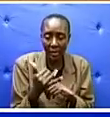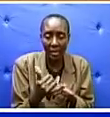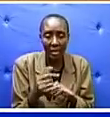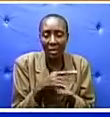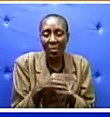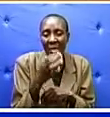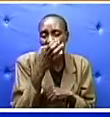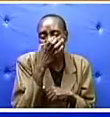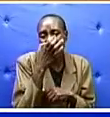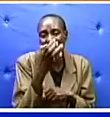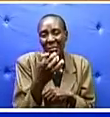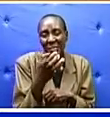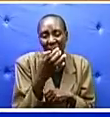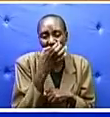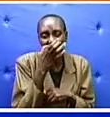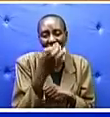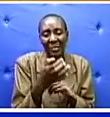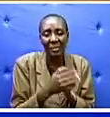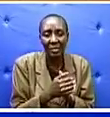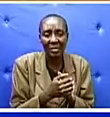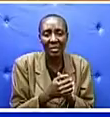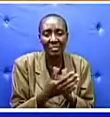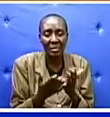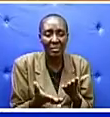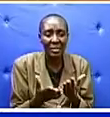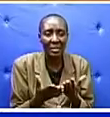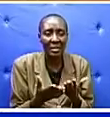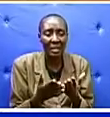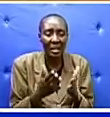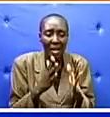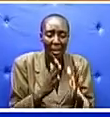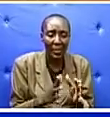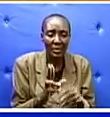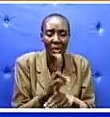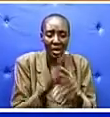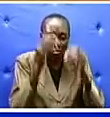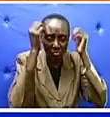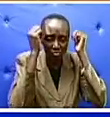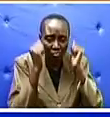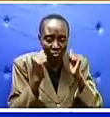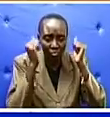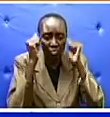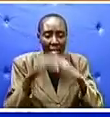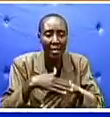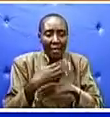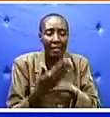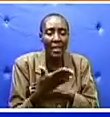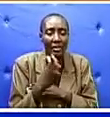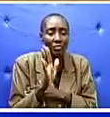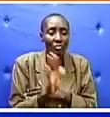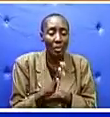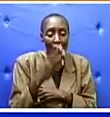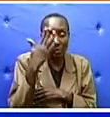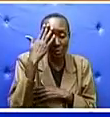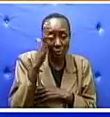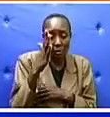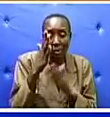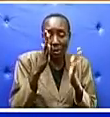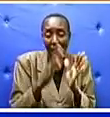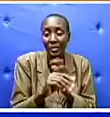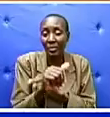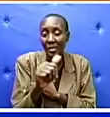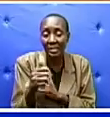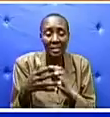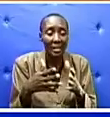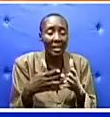ignorance of you get used to someone using protection, and then at one point you stop it. But you don't know this person was dating who, and the other